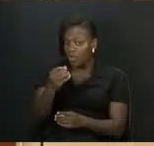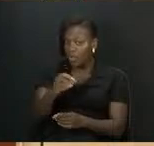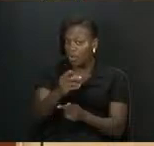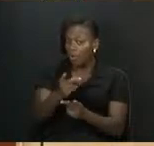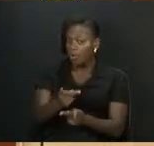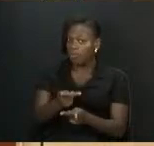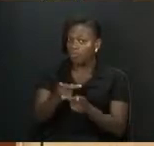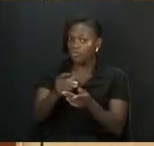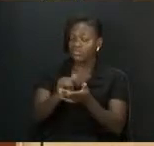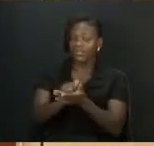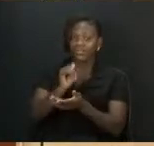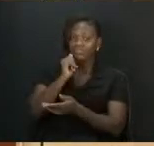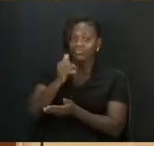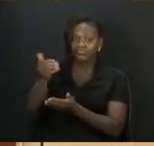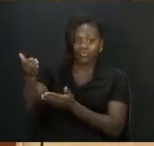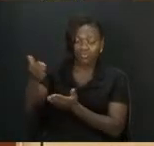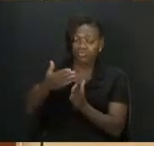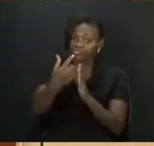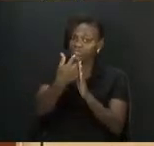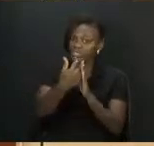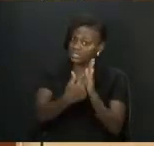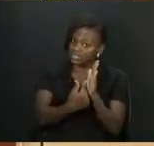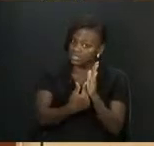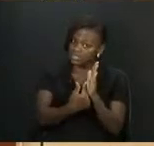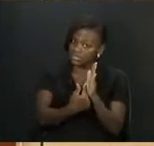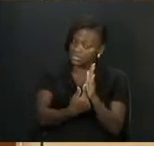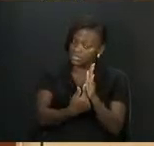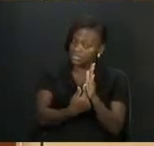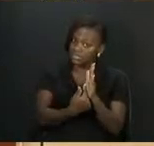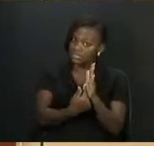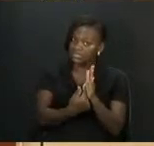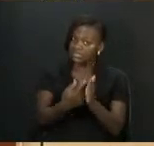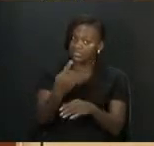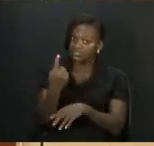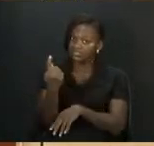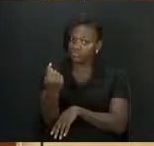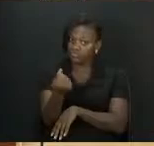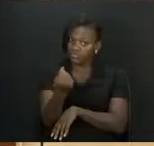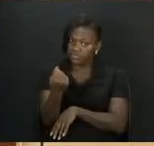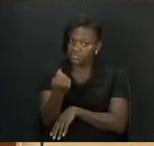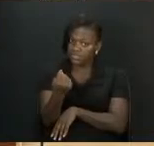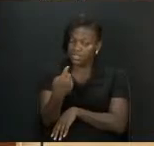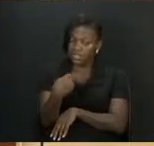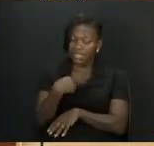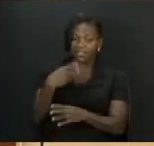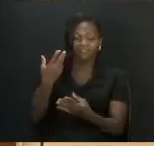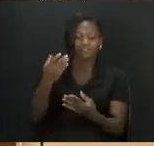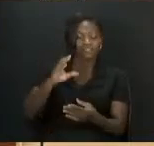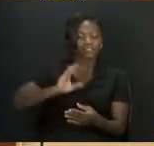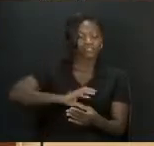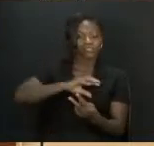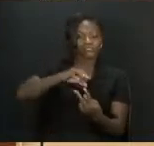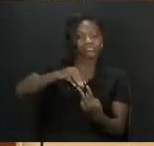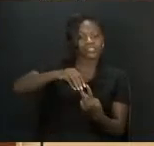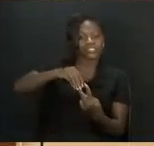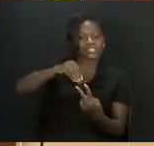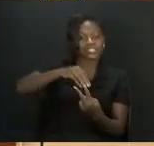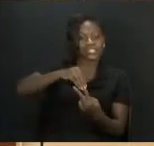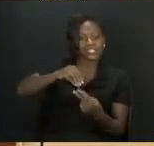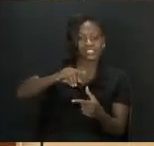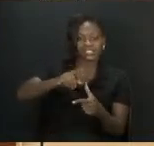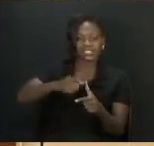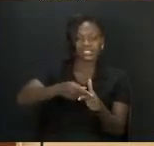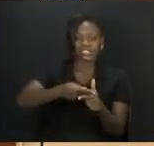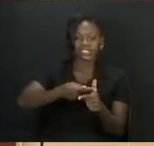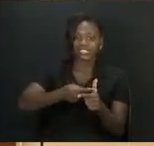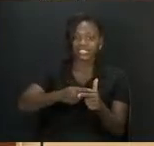going to submit your lists and then we can have committee of selection meeting? Hopefully next week,